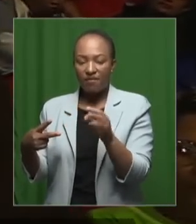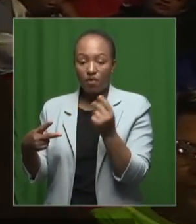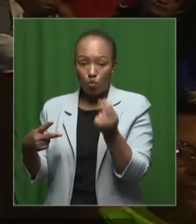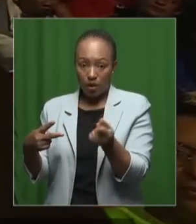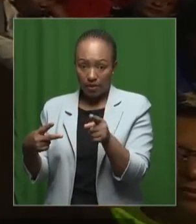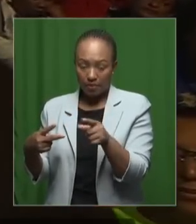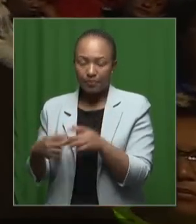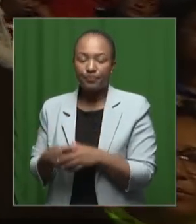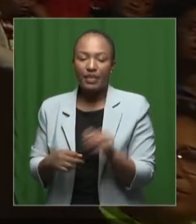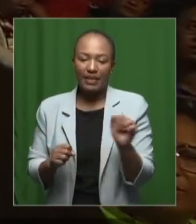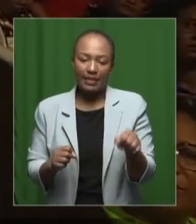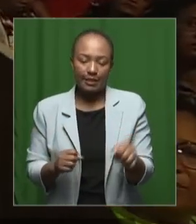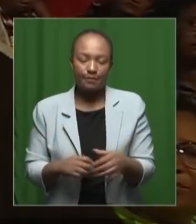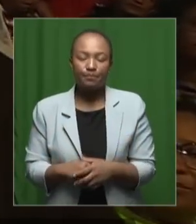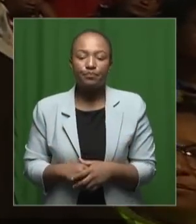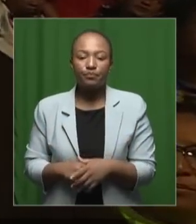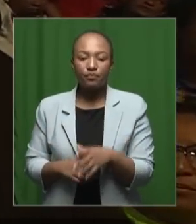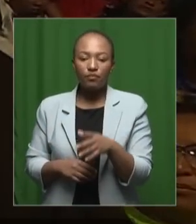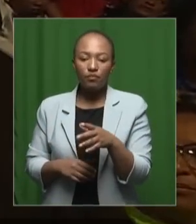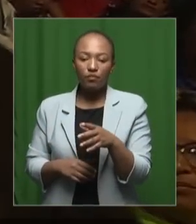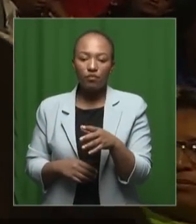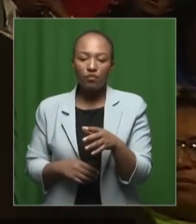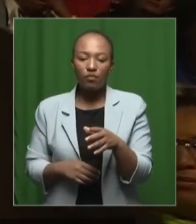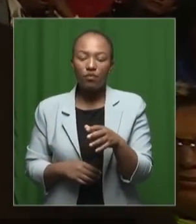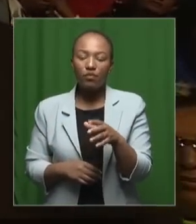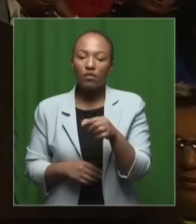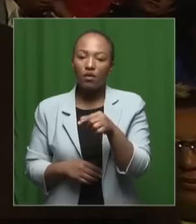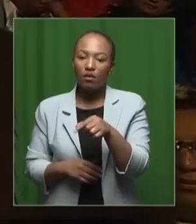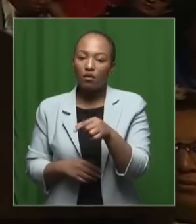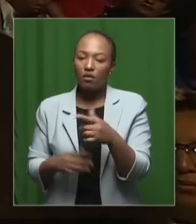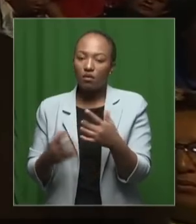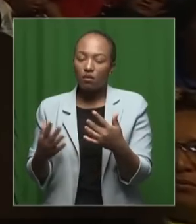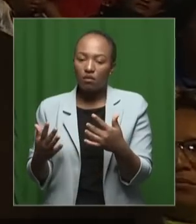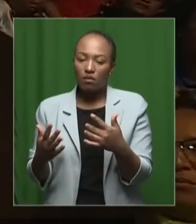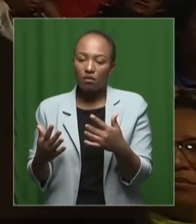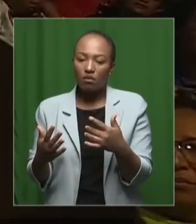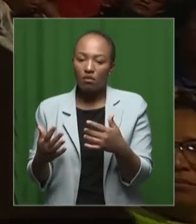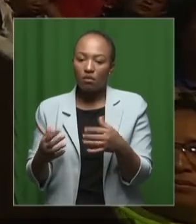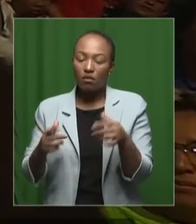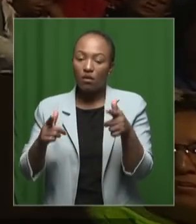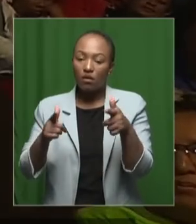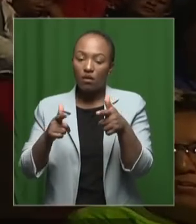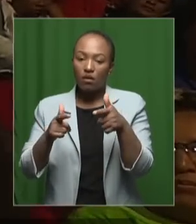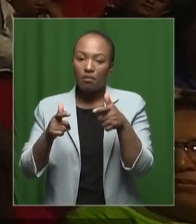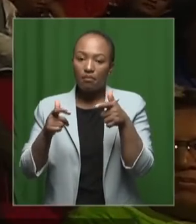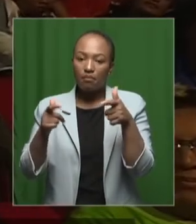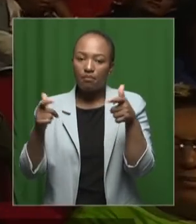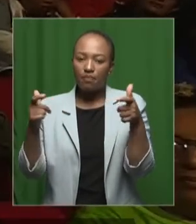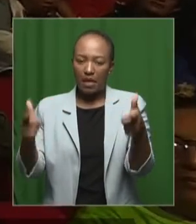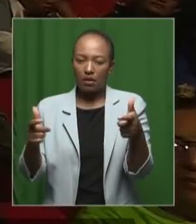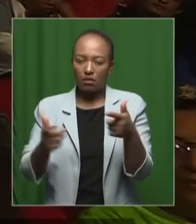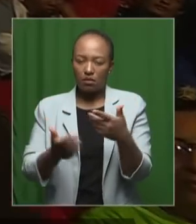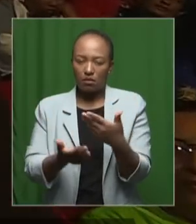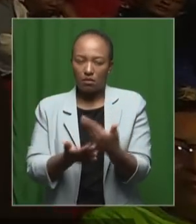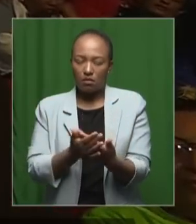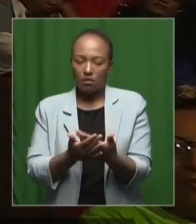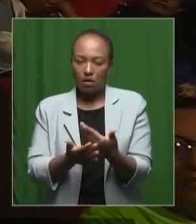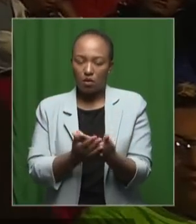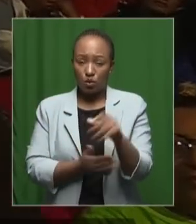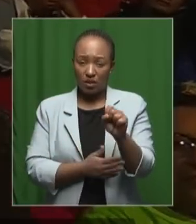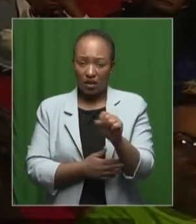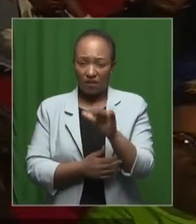Yes, PA, what will mass deportation benefit South Africans? Then to the